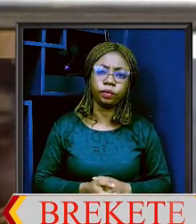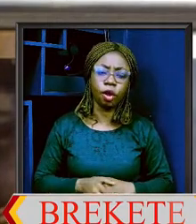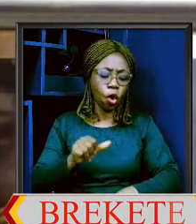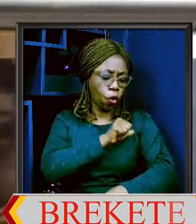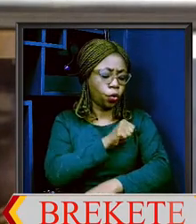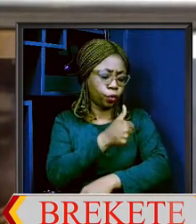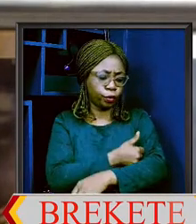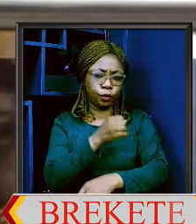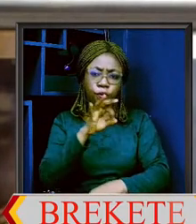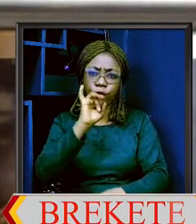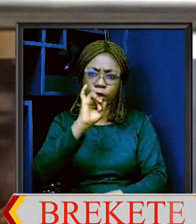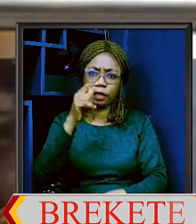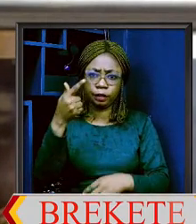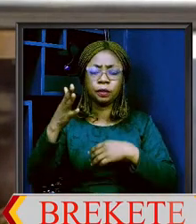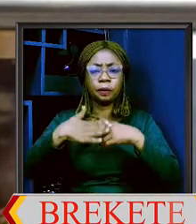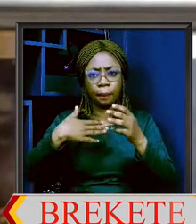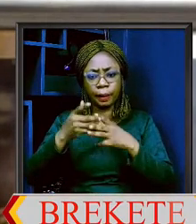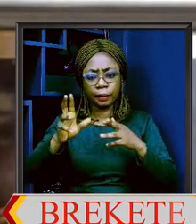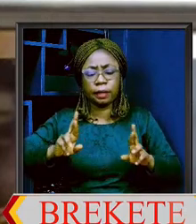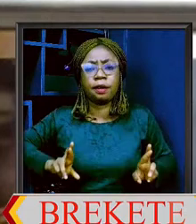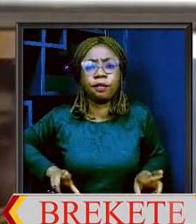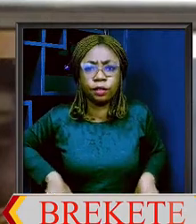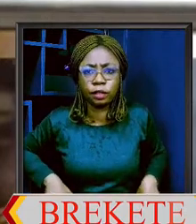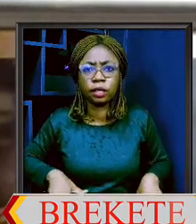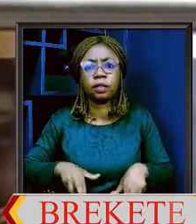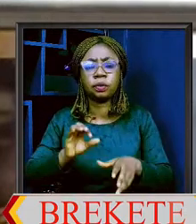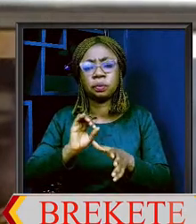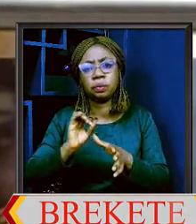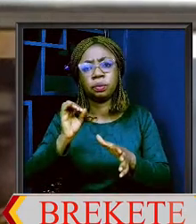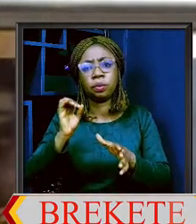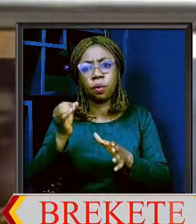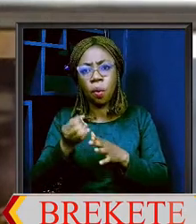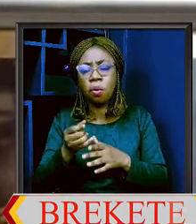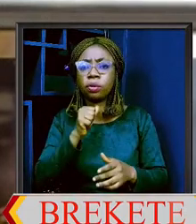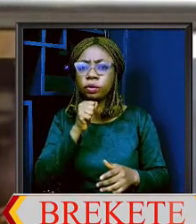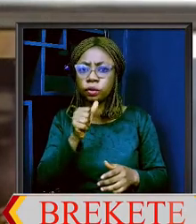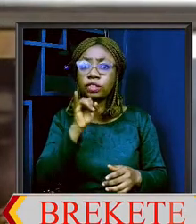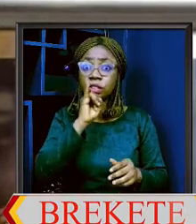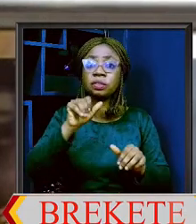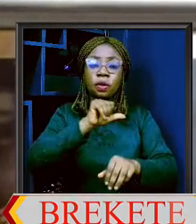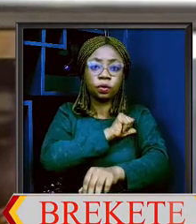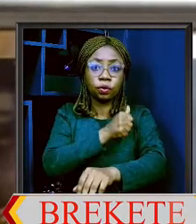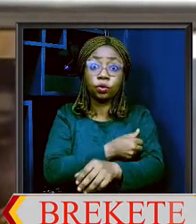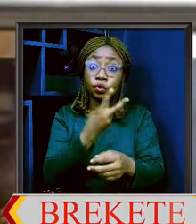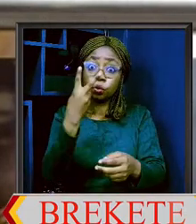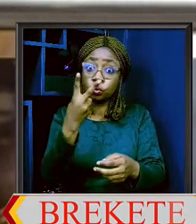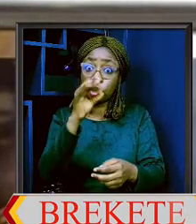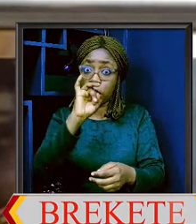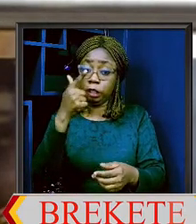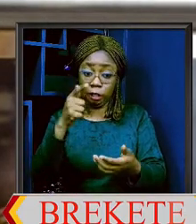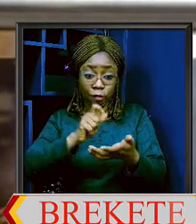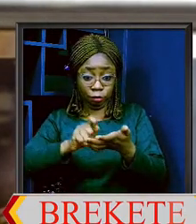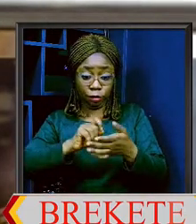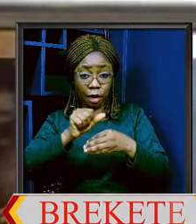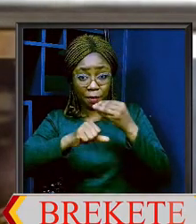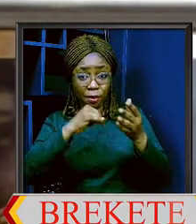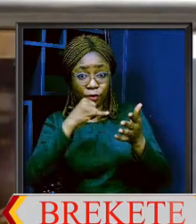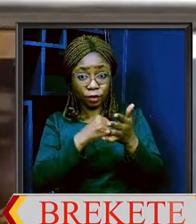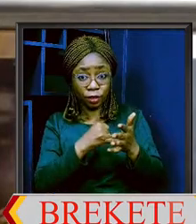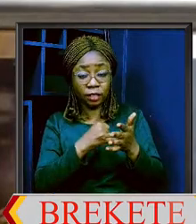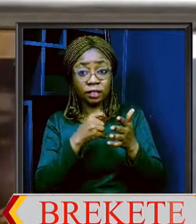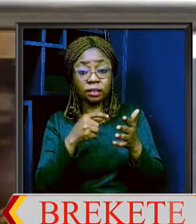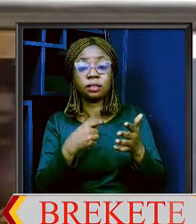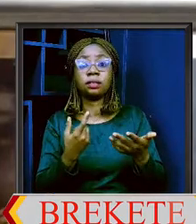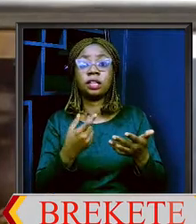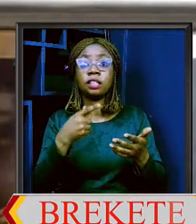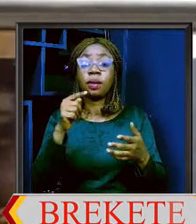authority of IG whether he has retired or not is an authority two IGS have written about this the police is not the